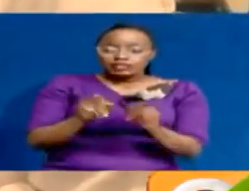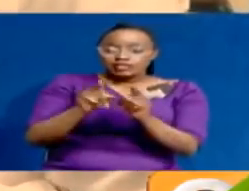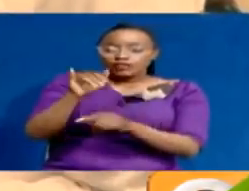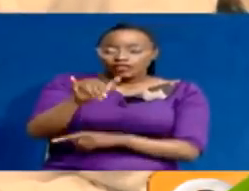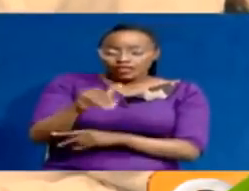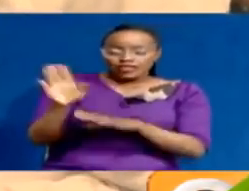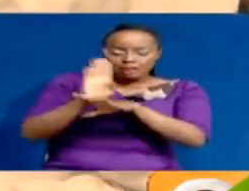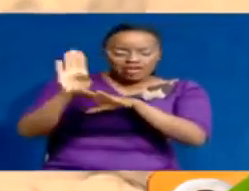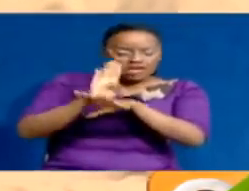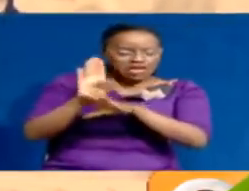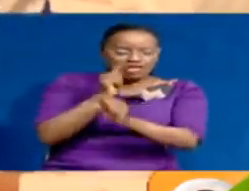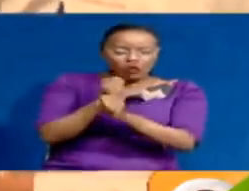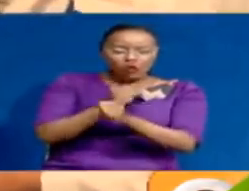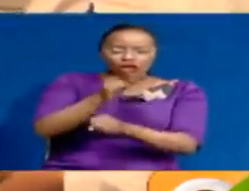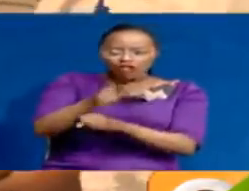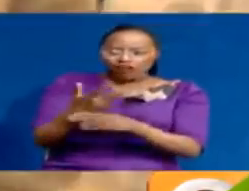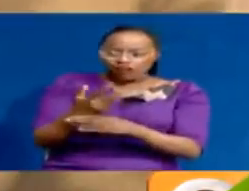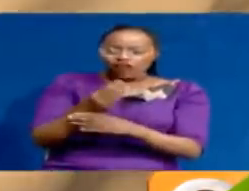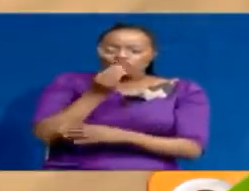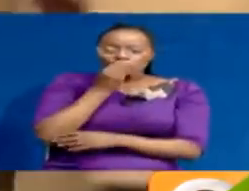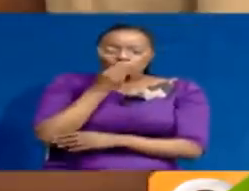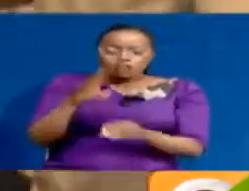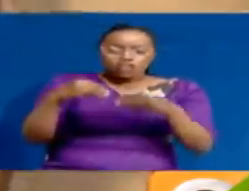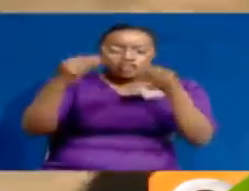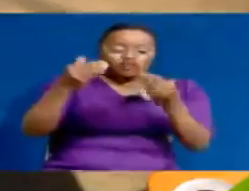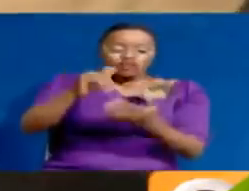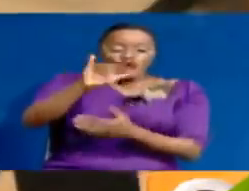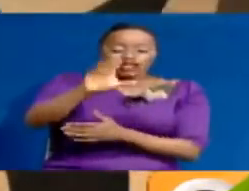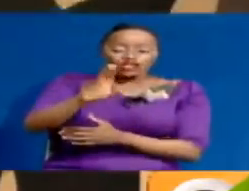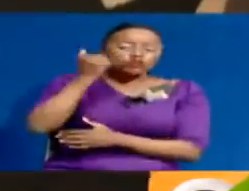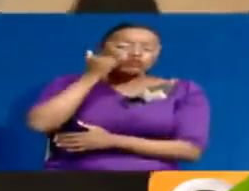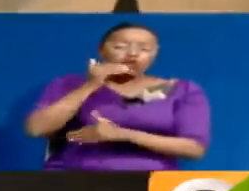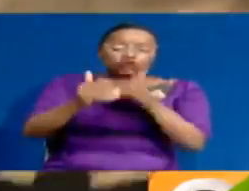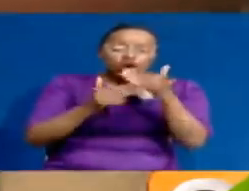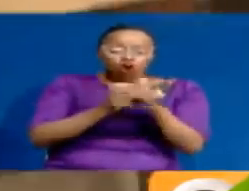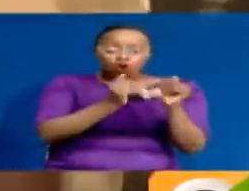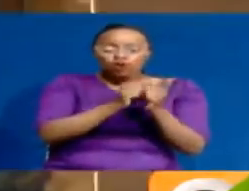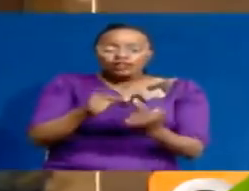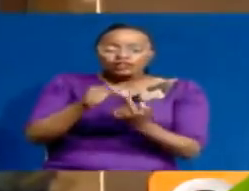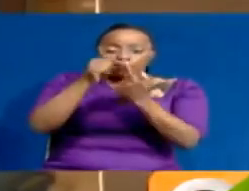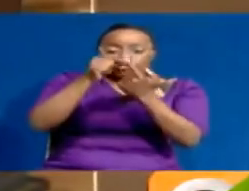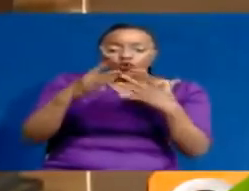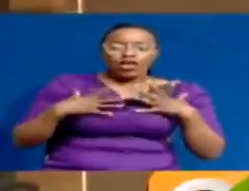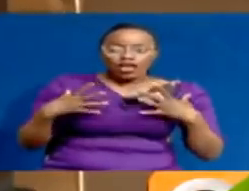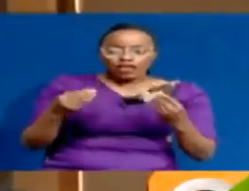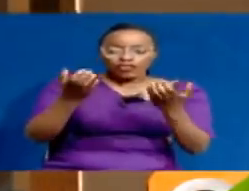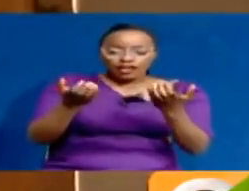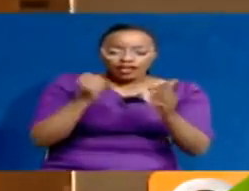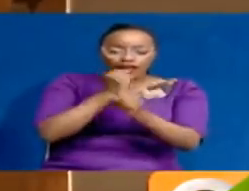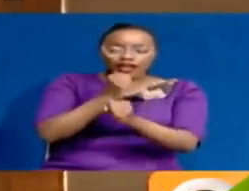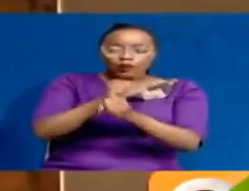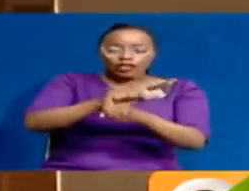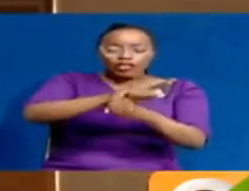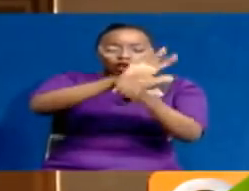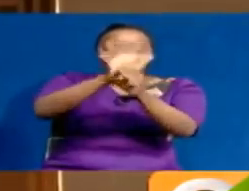It's a beehive of activity catering to critical care patients, all with unique health needs. And working in